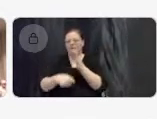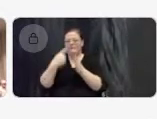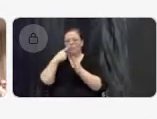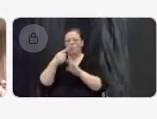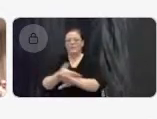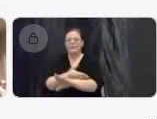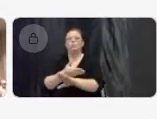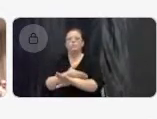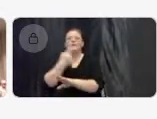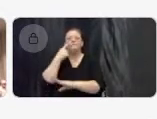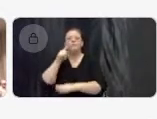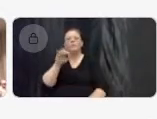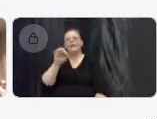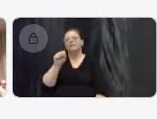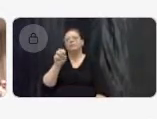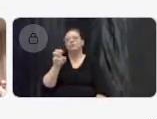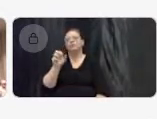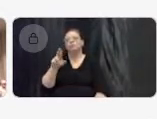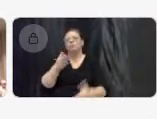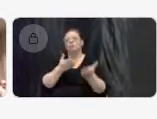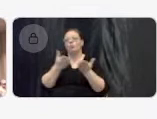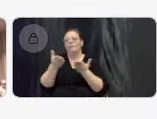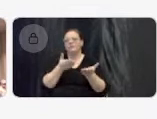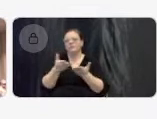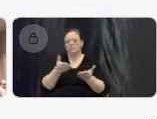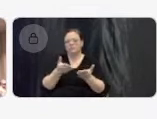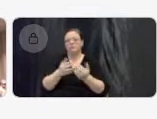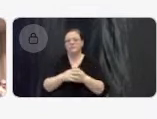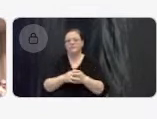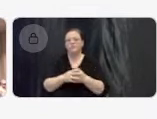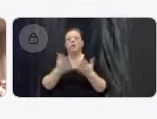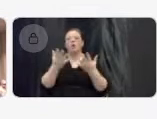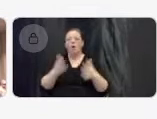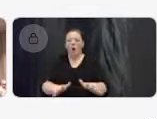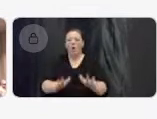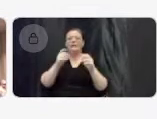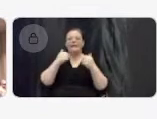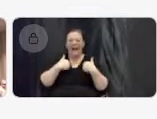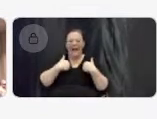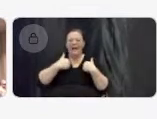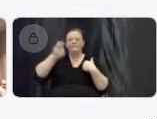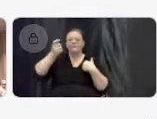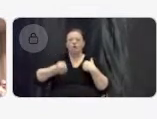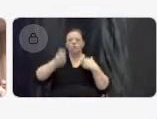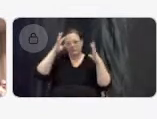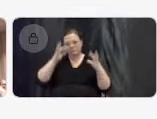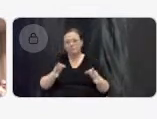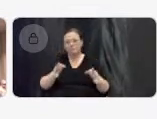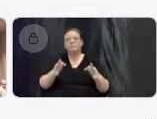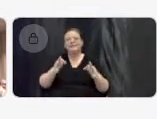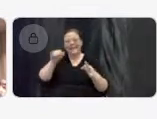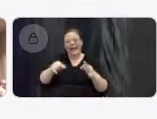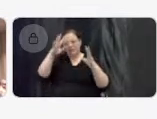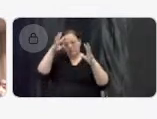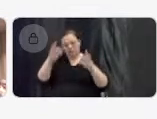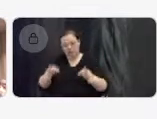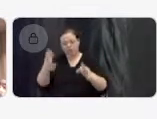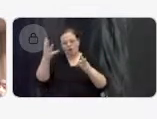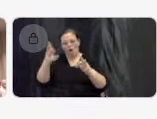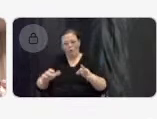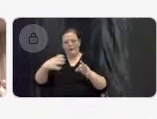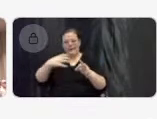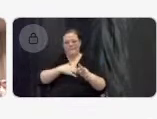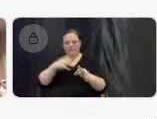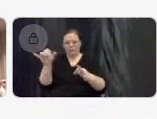for the sewer services. There has been a judgment entered. That judgment is on appeal. Okay. If the